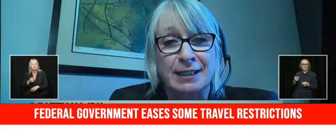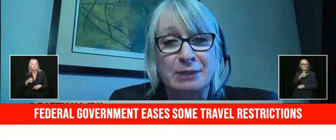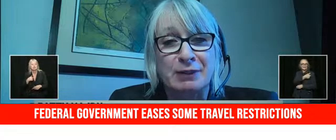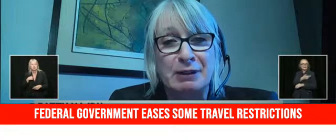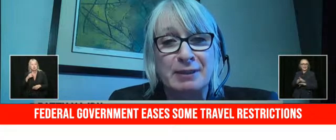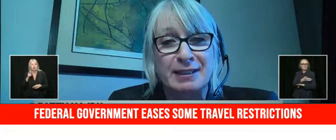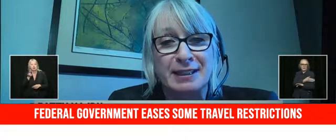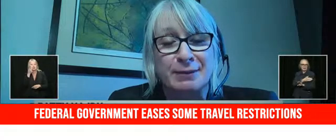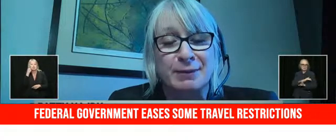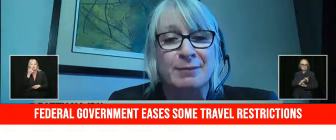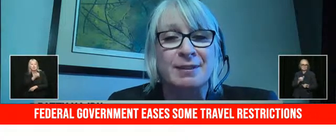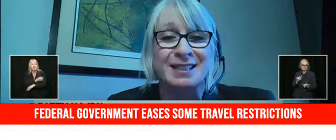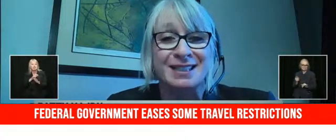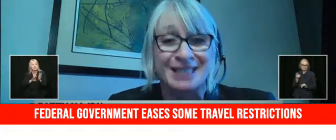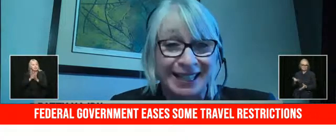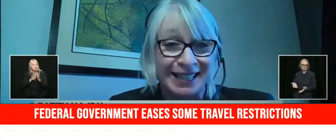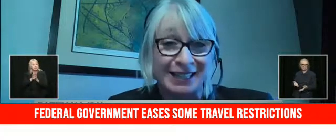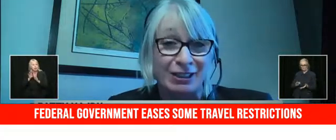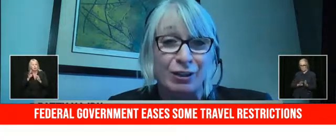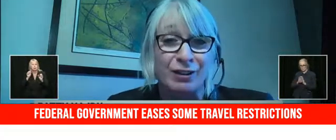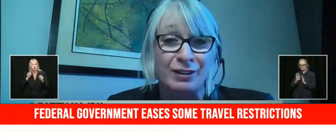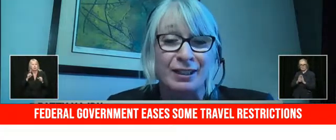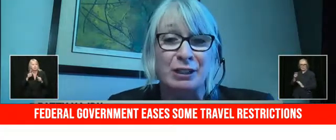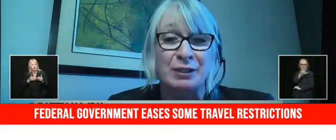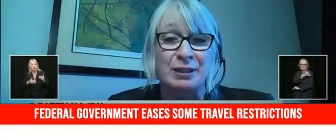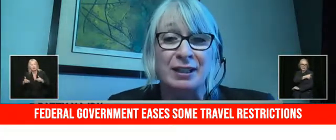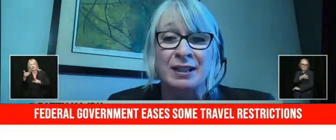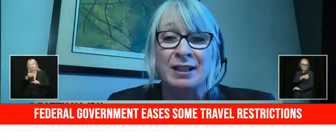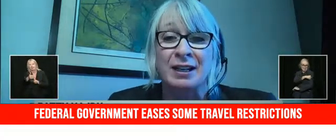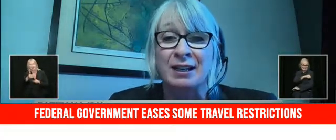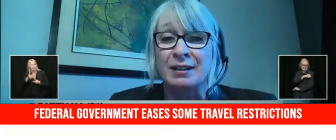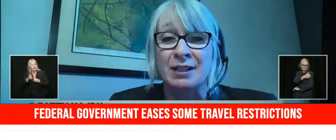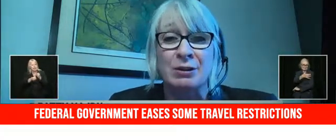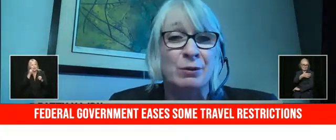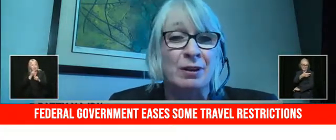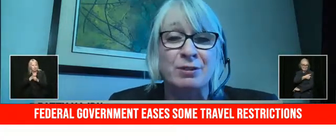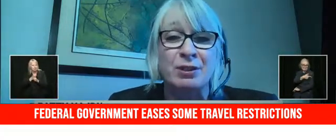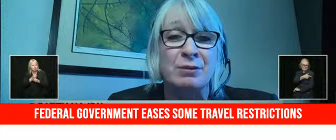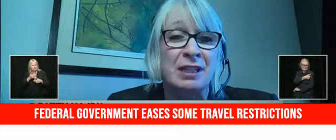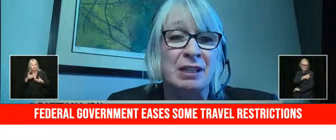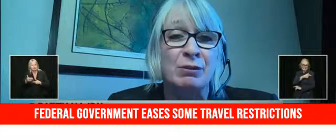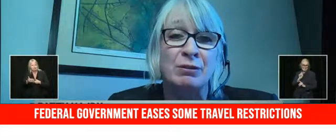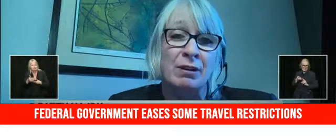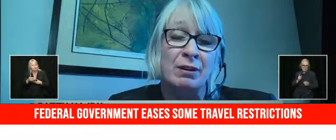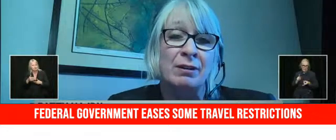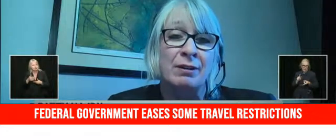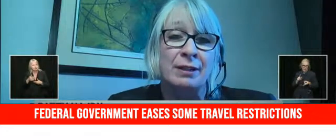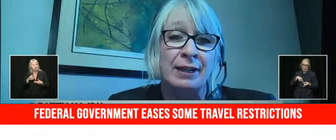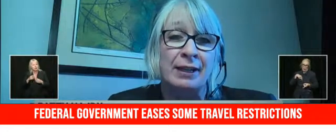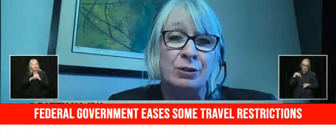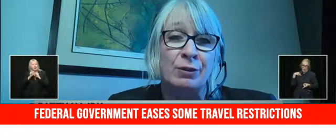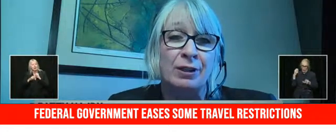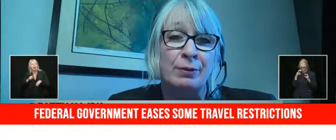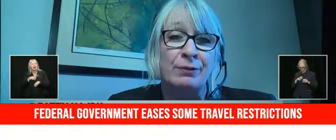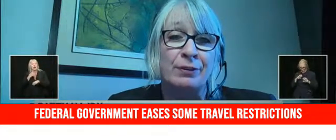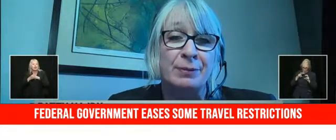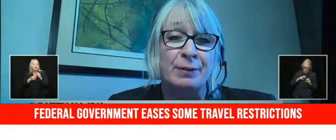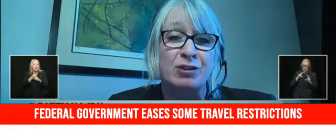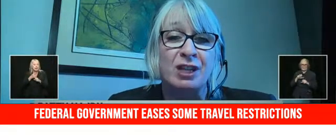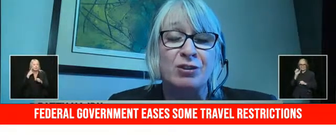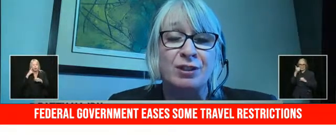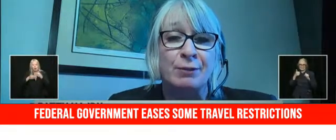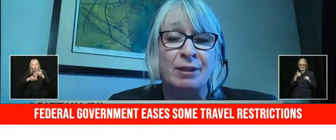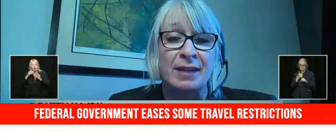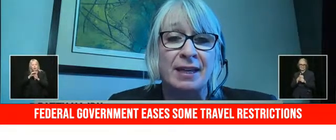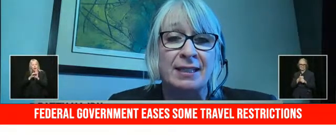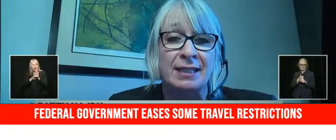of vaccine development is that sometimes it's a decade long, including up to a year or longer in regulatory approvals.